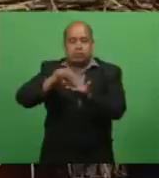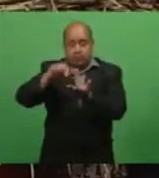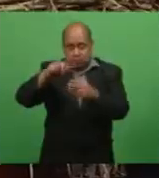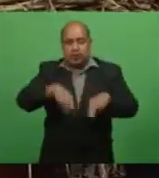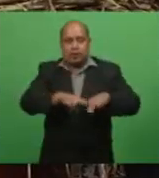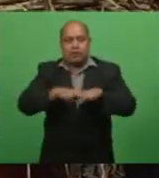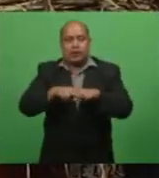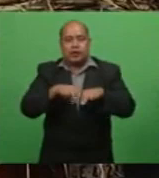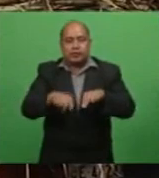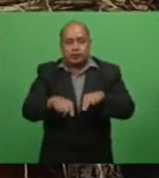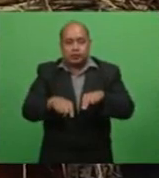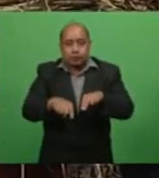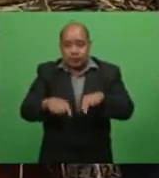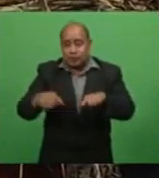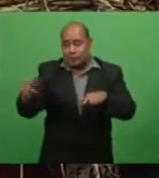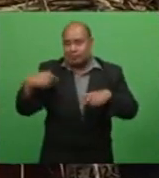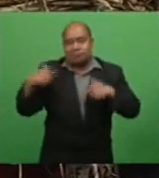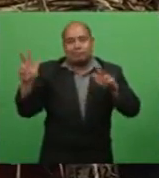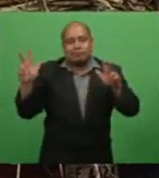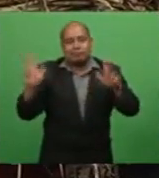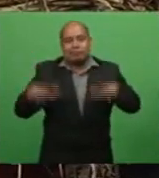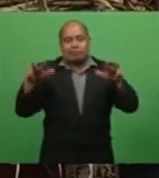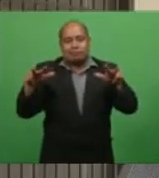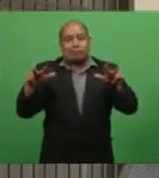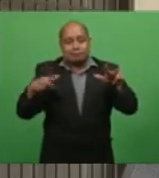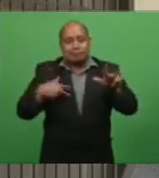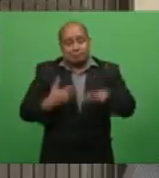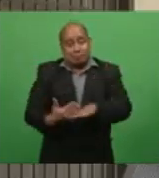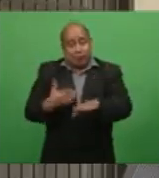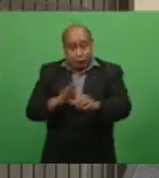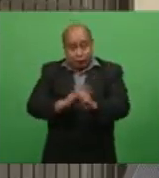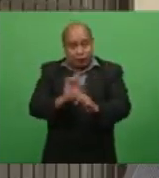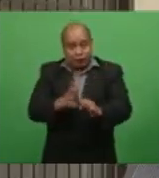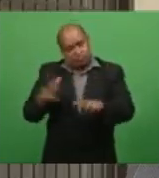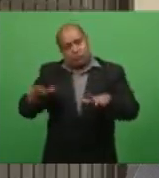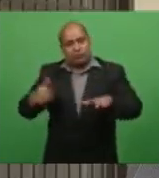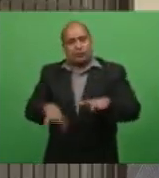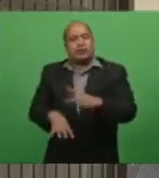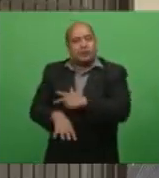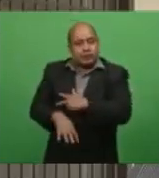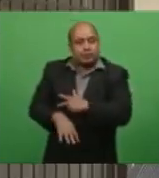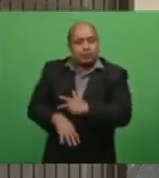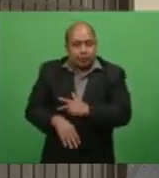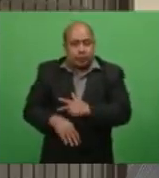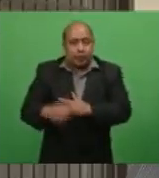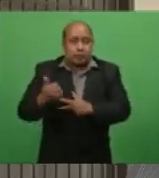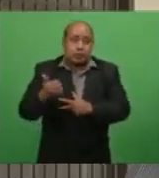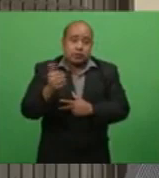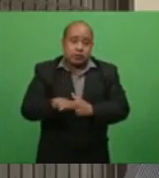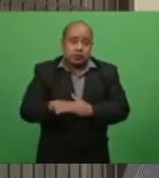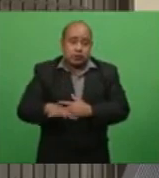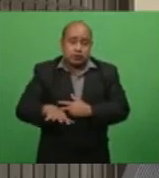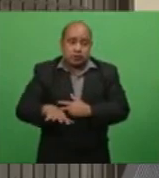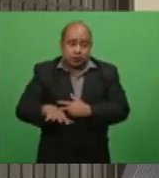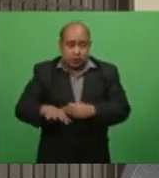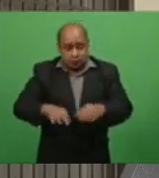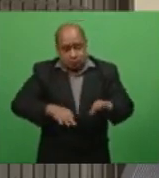effects of the COVID-19 pandemic gripped the international markets. We're already well advanced in the planning of